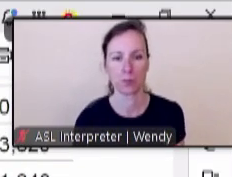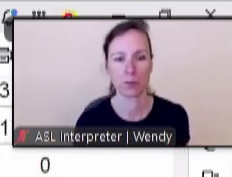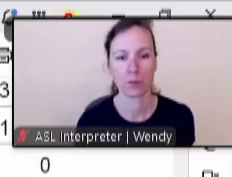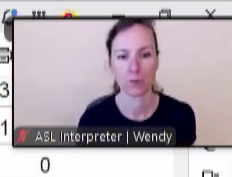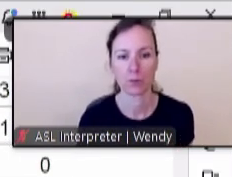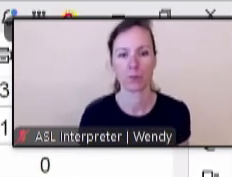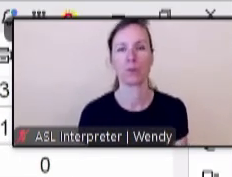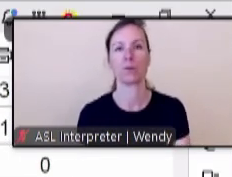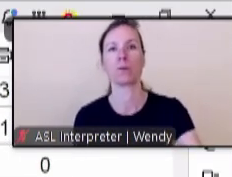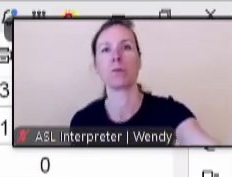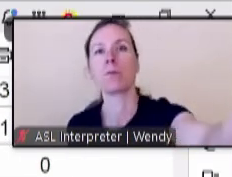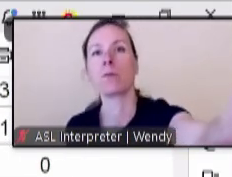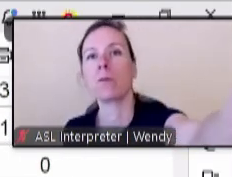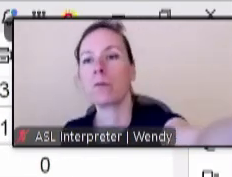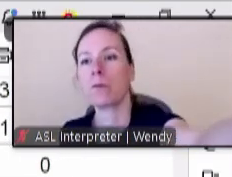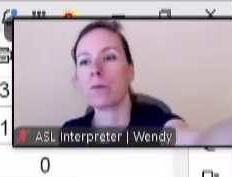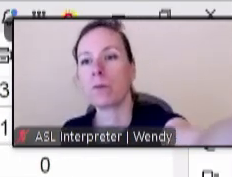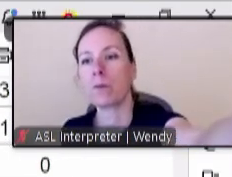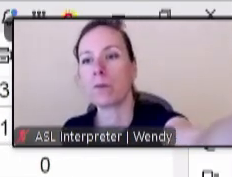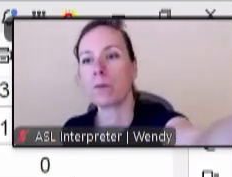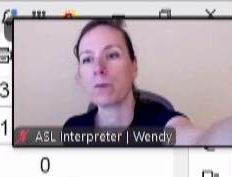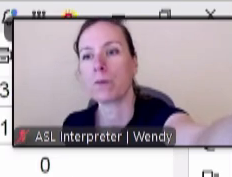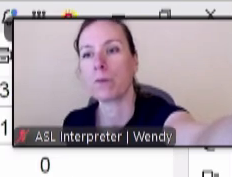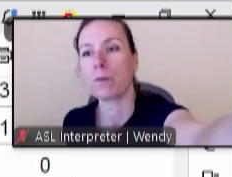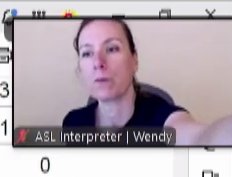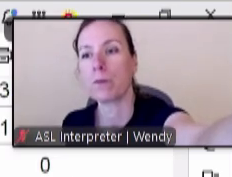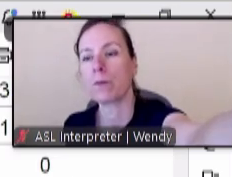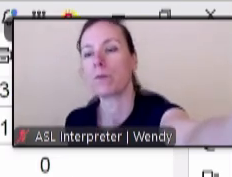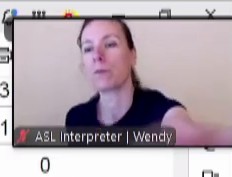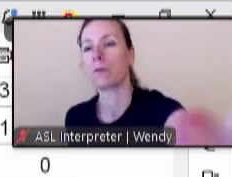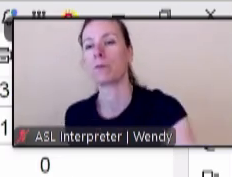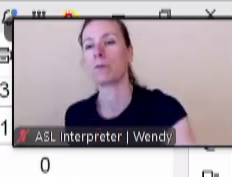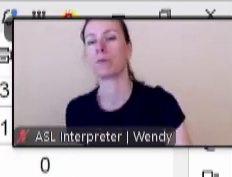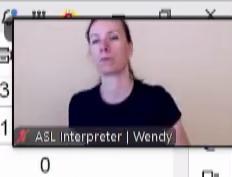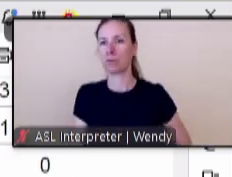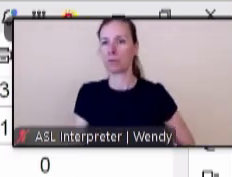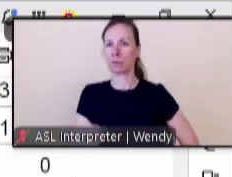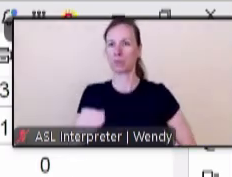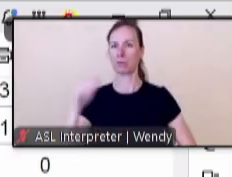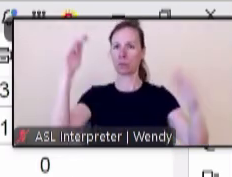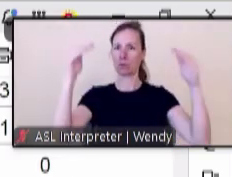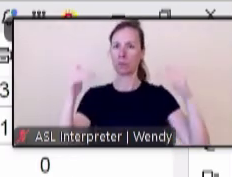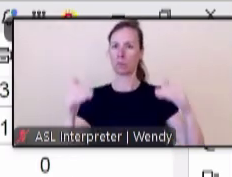license and permits. Do you all have any questions about anything right